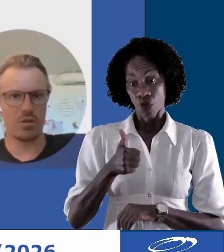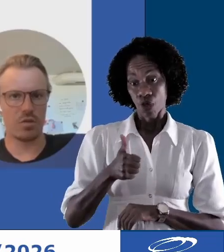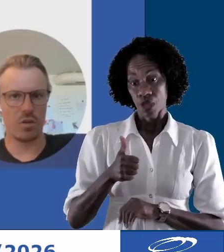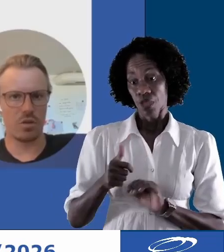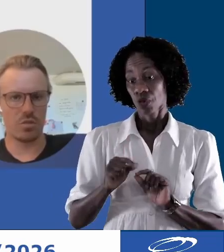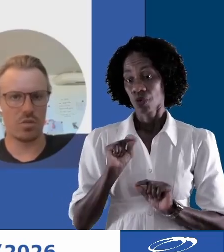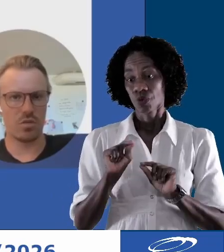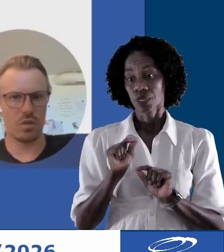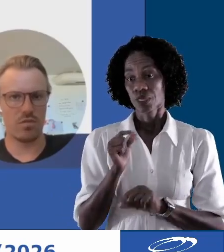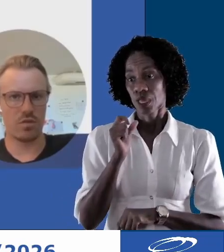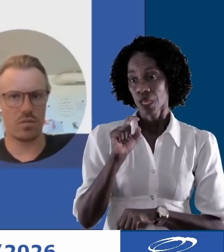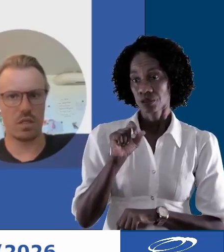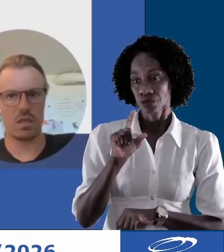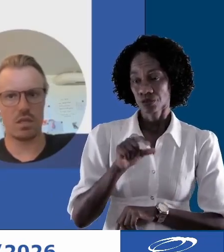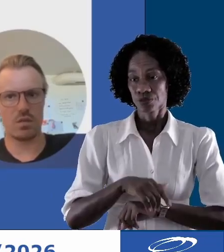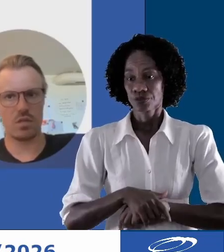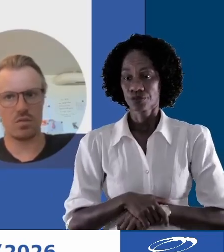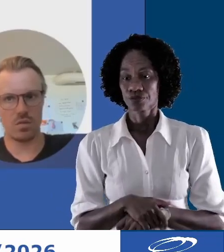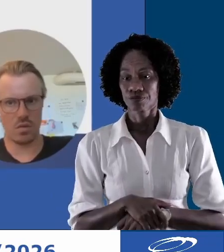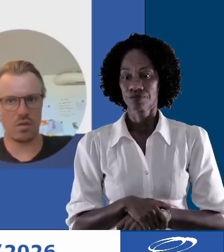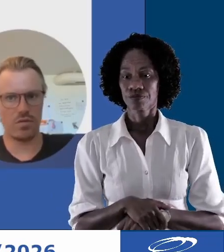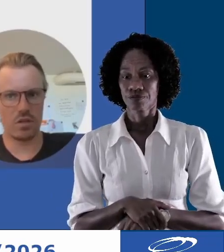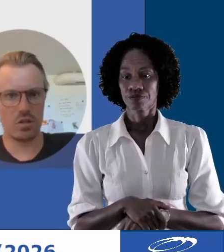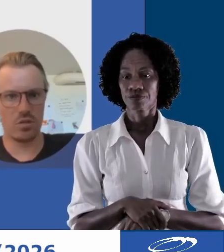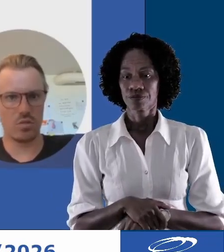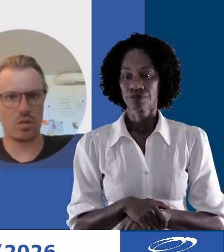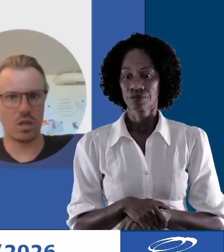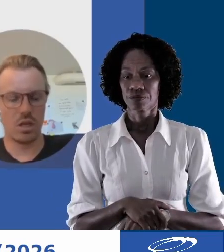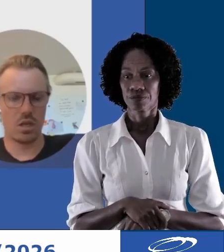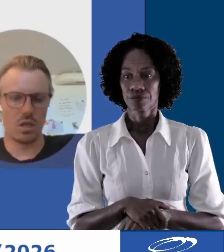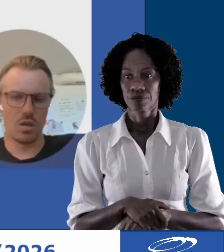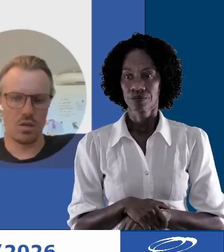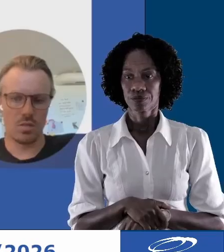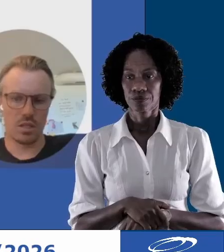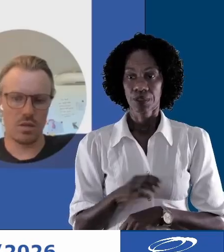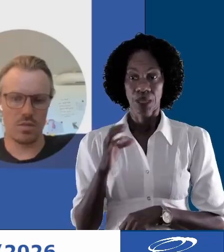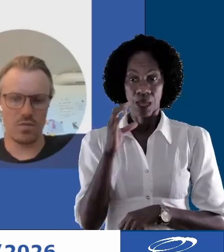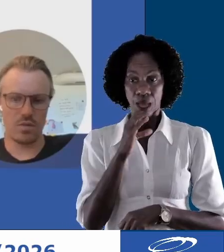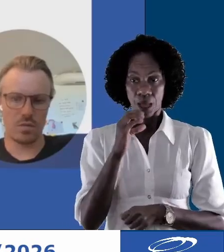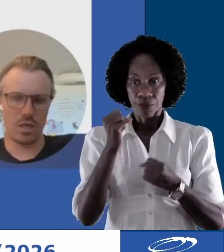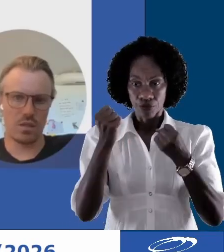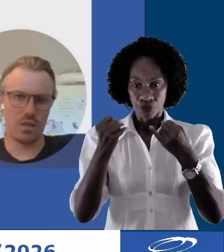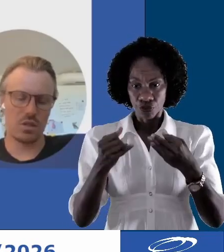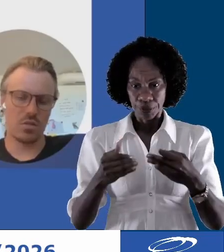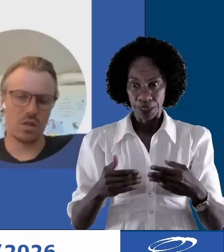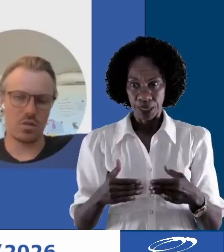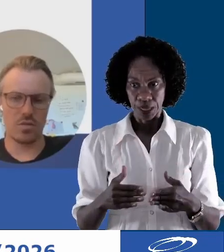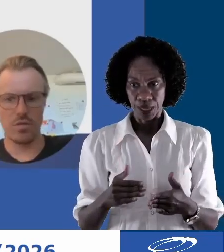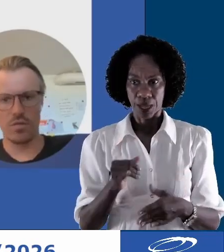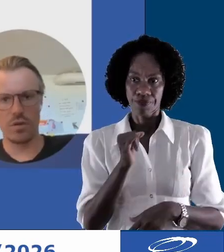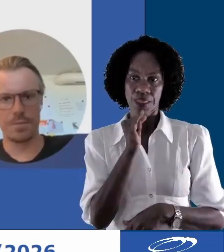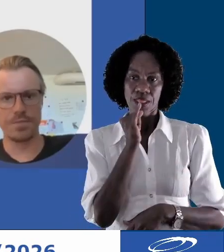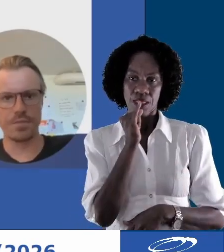very shortly also want to give you some insights into different tissues with some examples from spinal tissue and